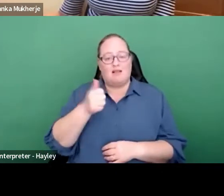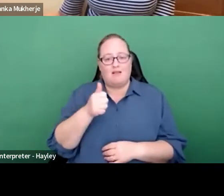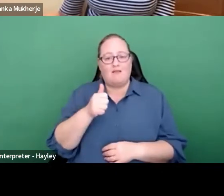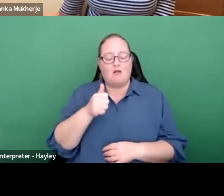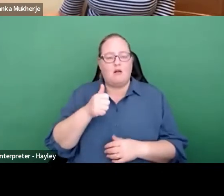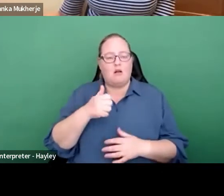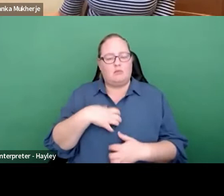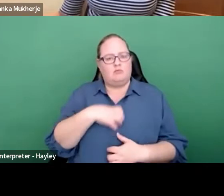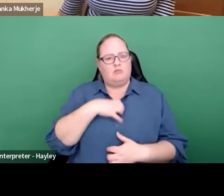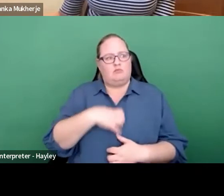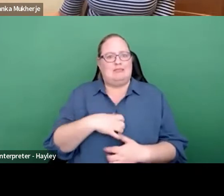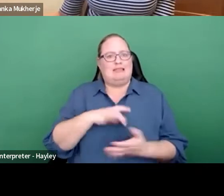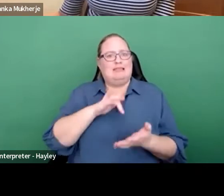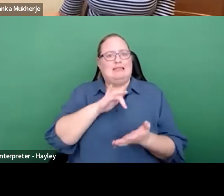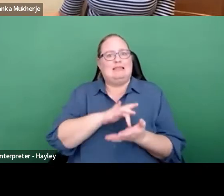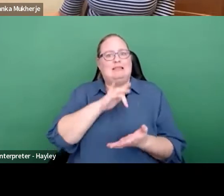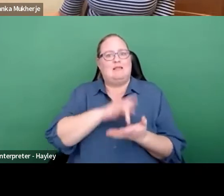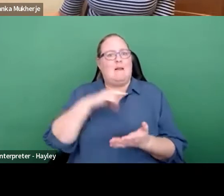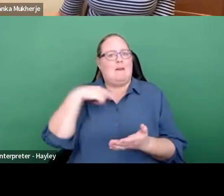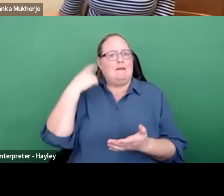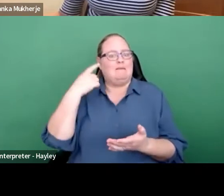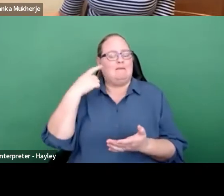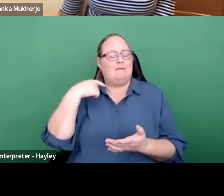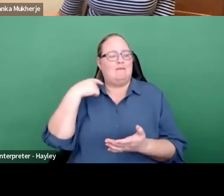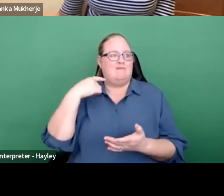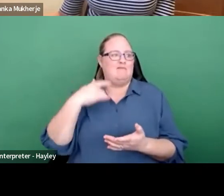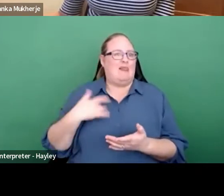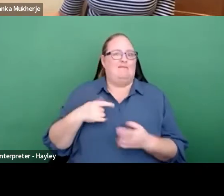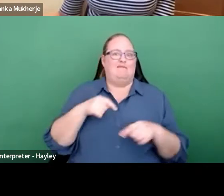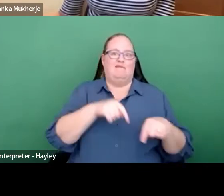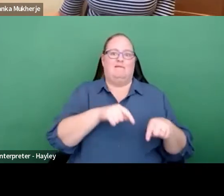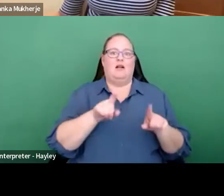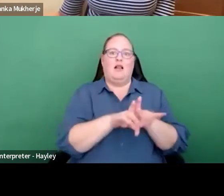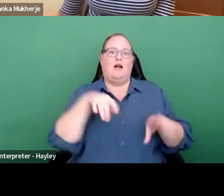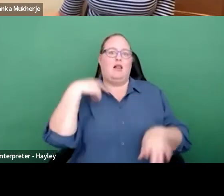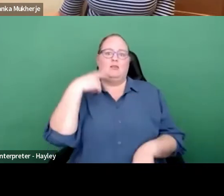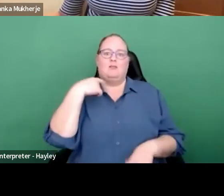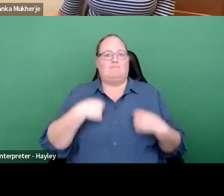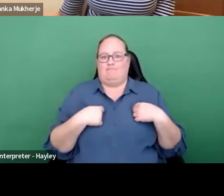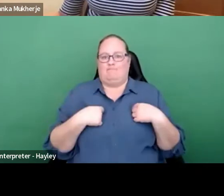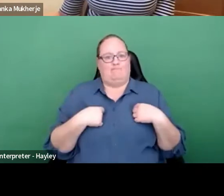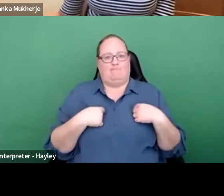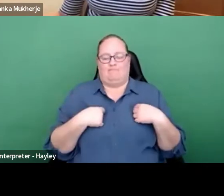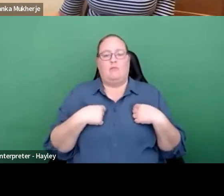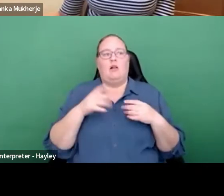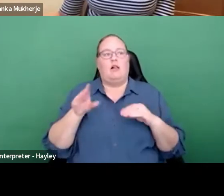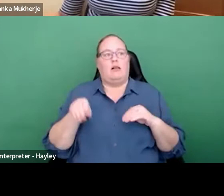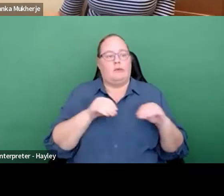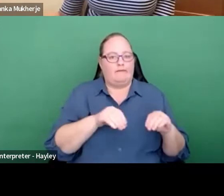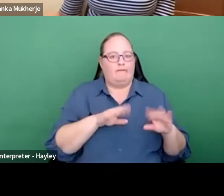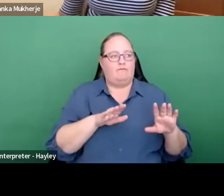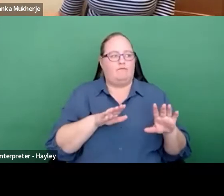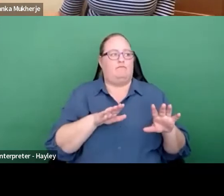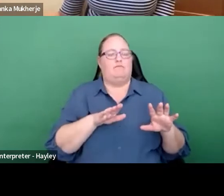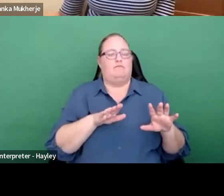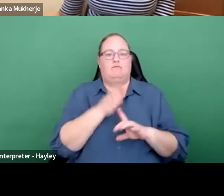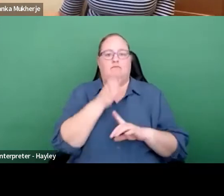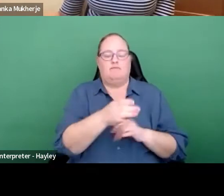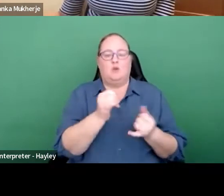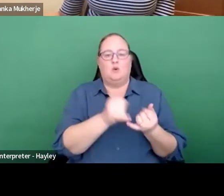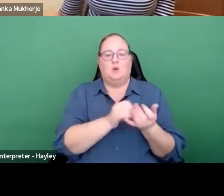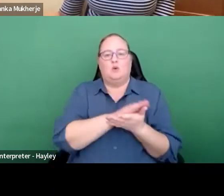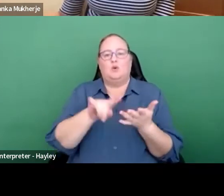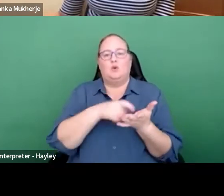lived in a city as metropolitan as London before, that where I set foot in Shoreditch at the time was a